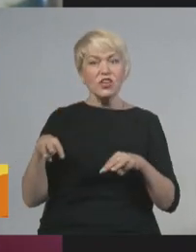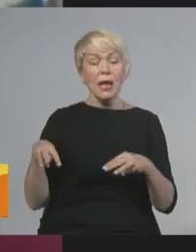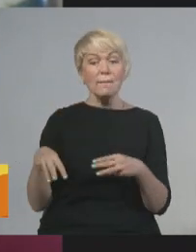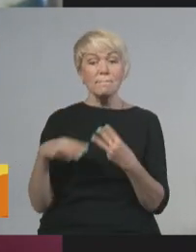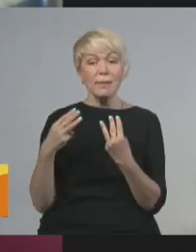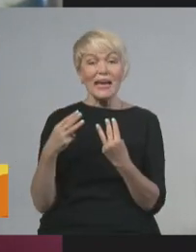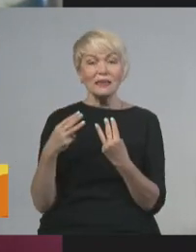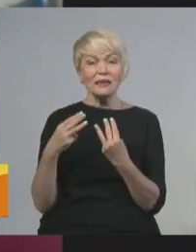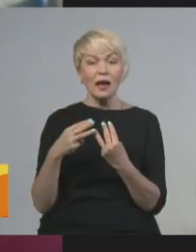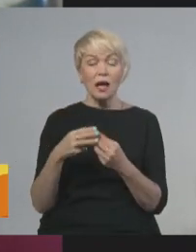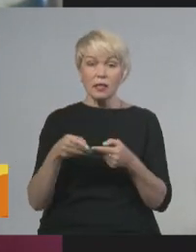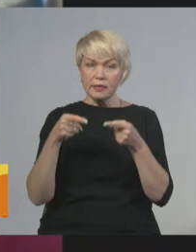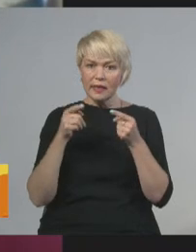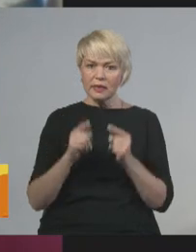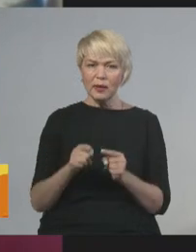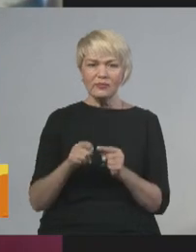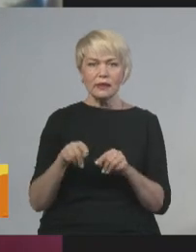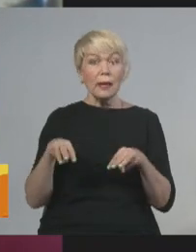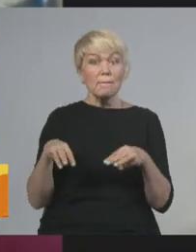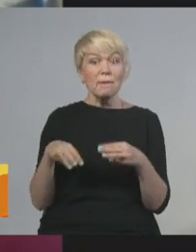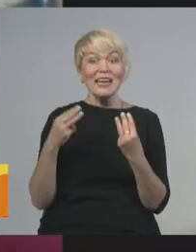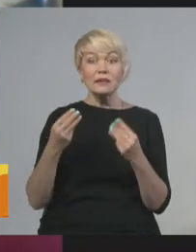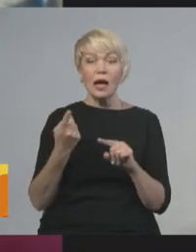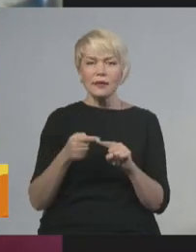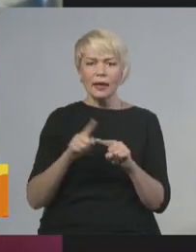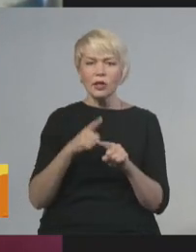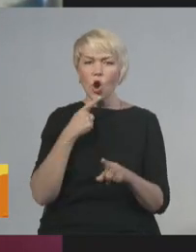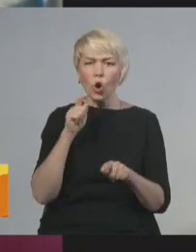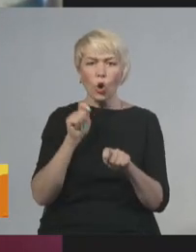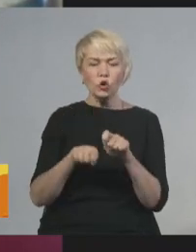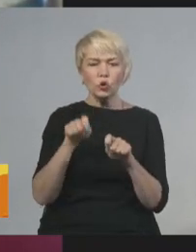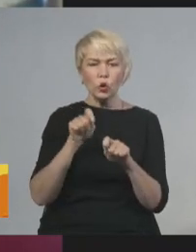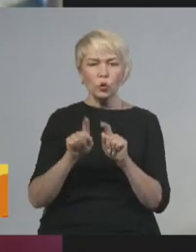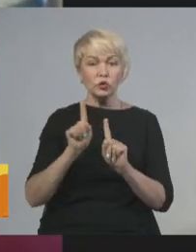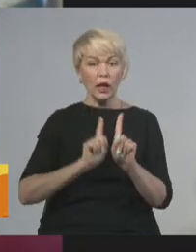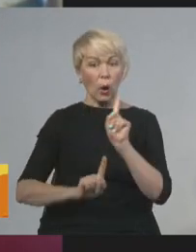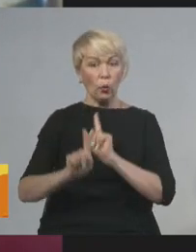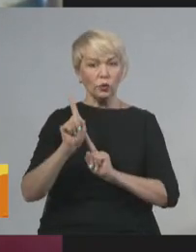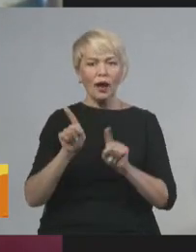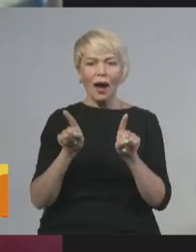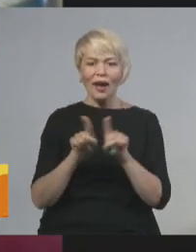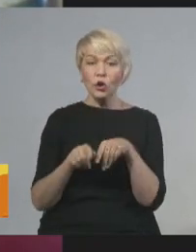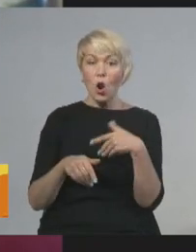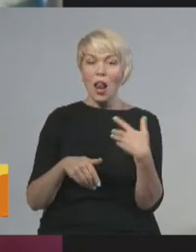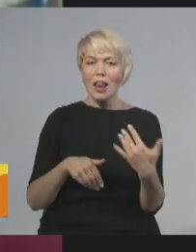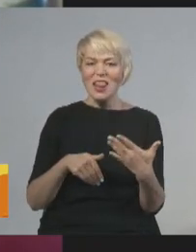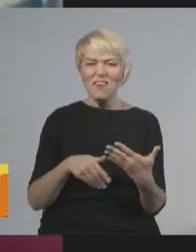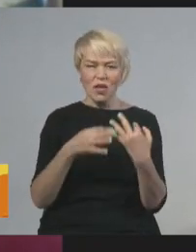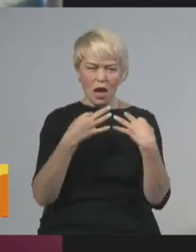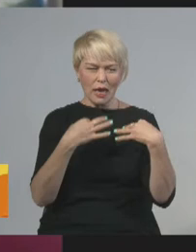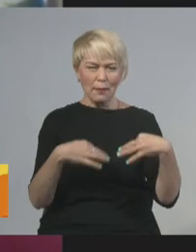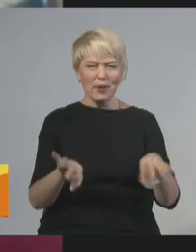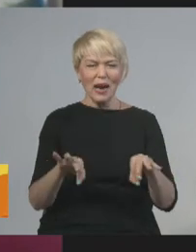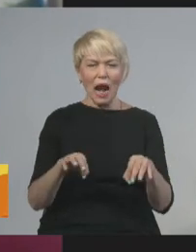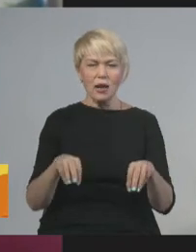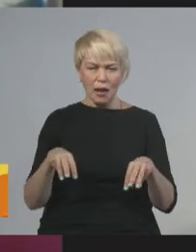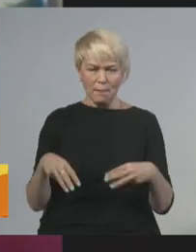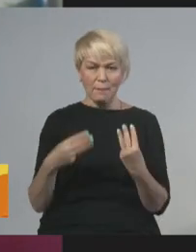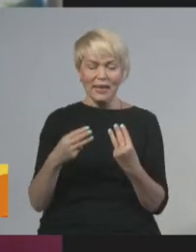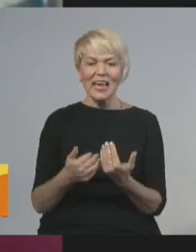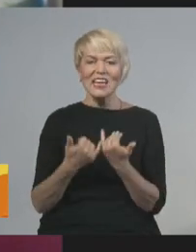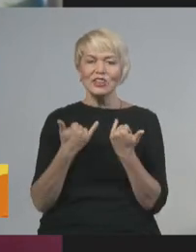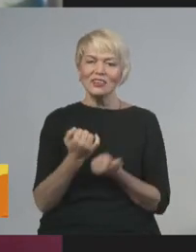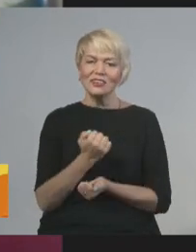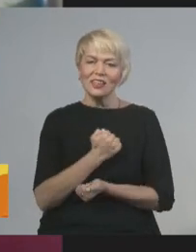the media and the liberal and the left media and uh what we are seeing now um unfortunately is that